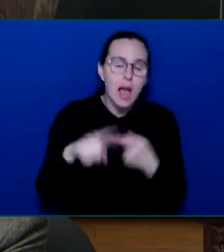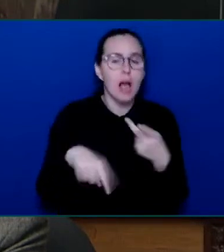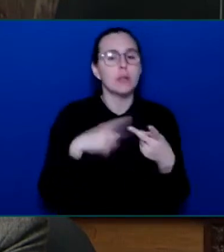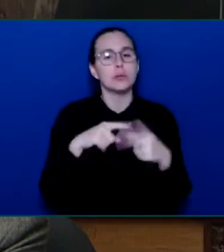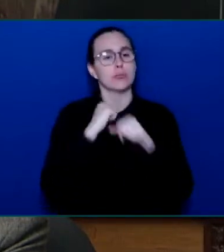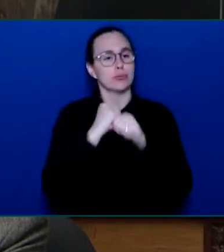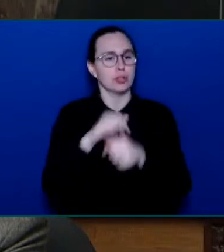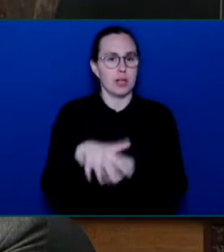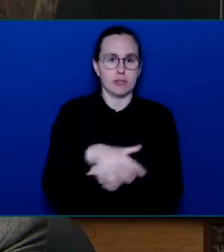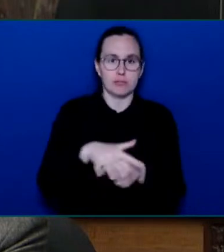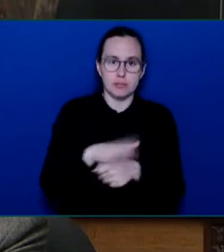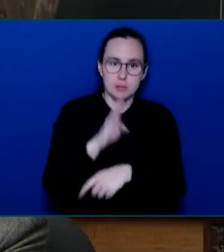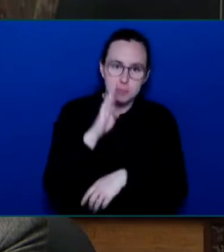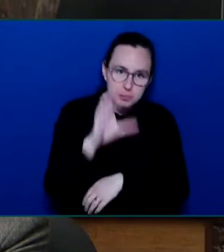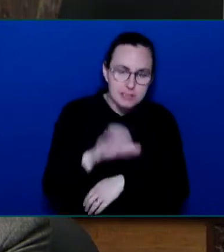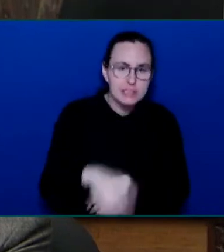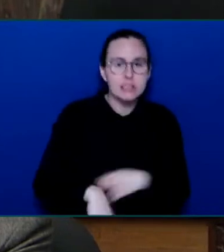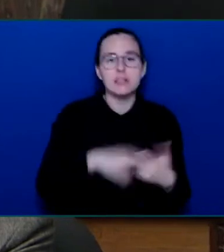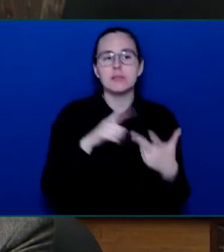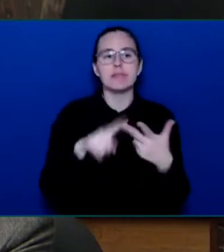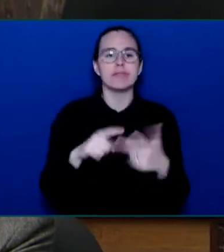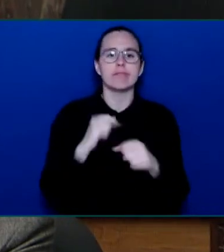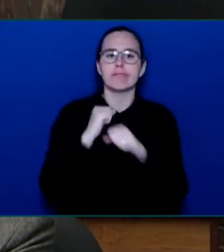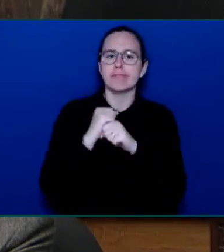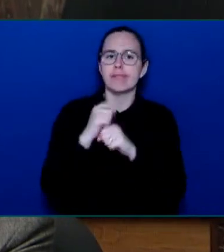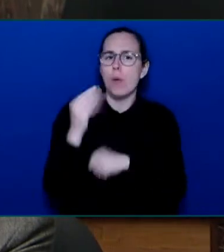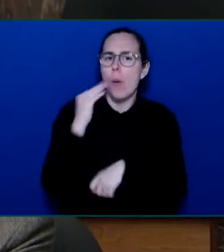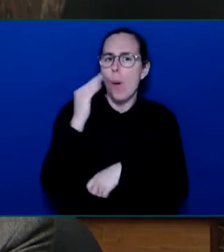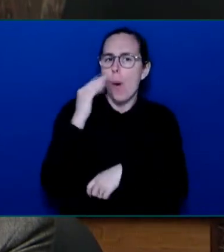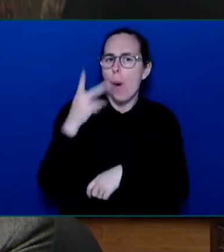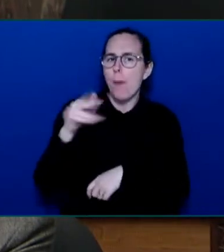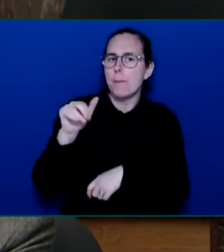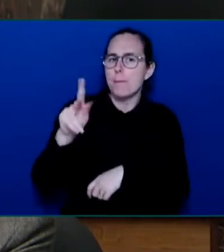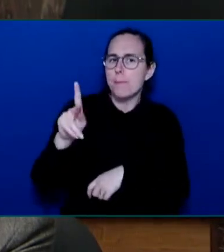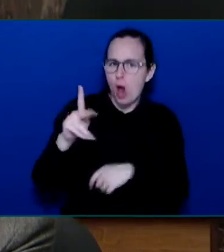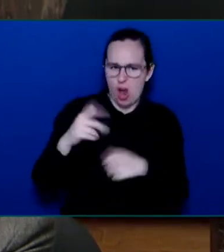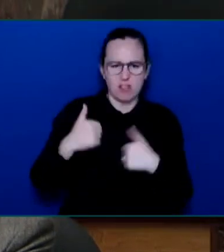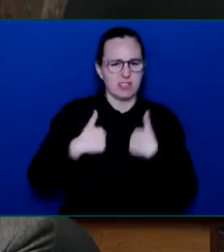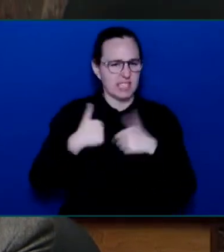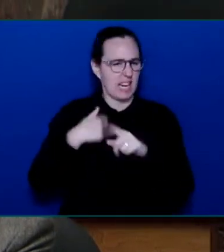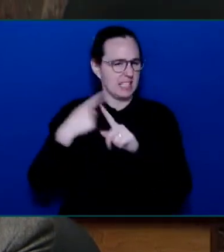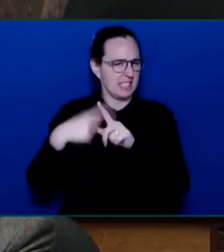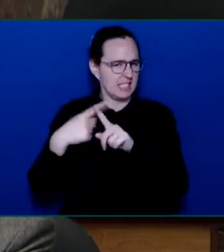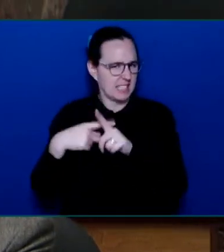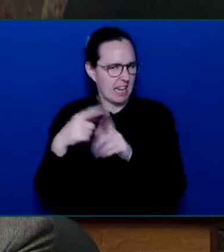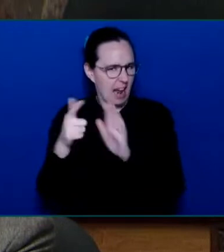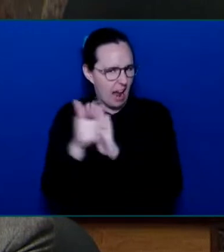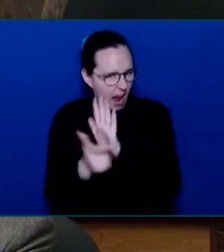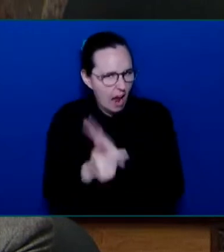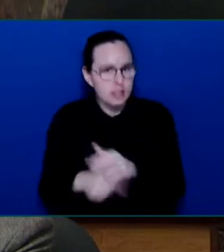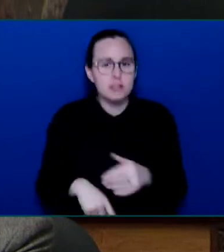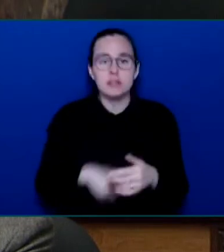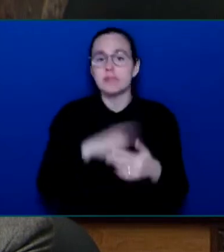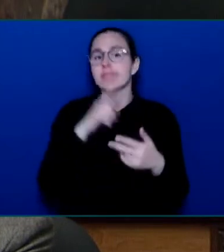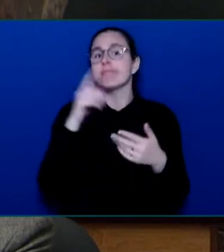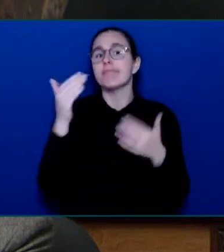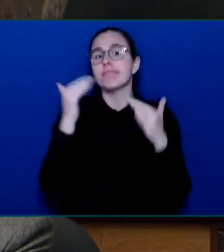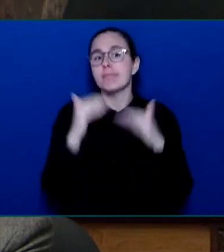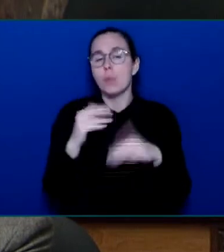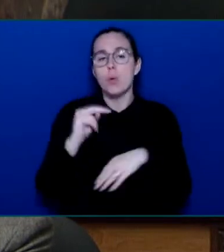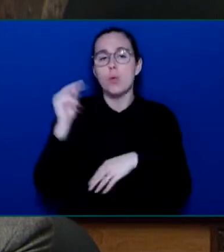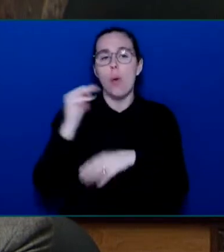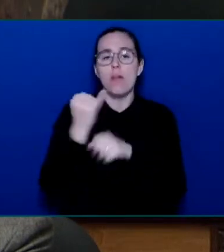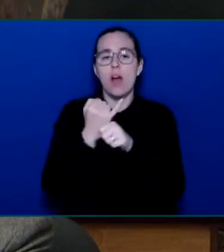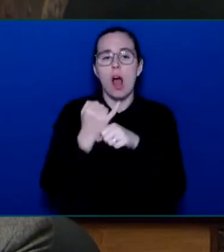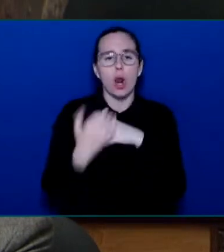Act, Residential Tenancy Act, North Island Coast Development Initiative Trust Act, Northern Development Initiative Trust Act, Southern